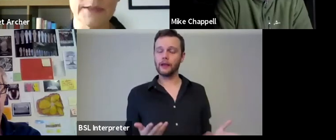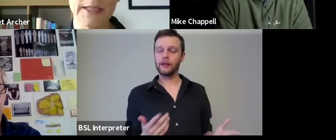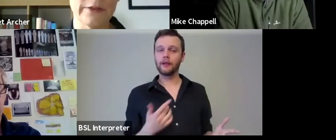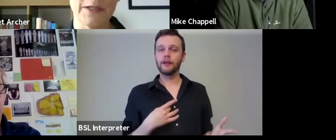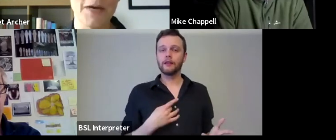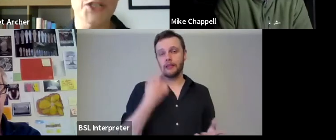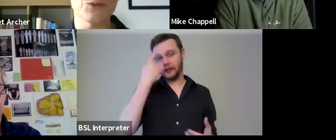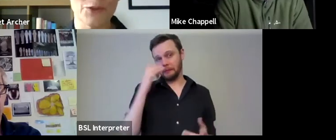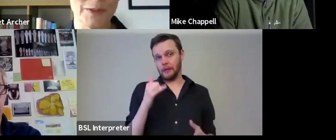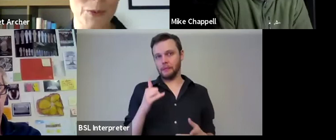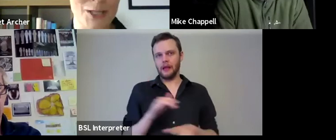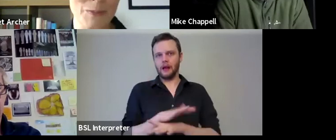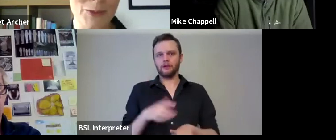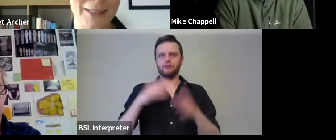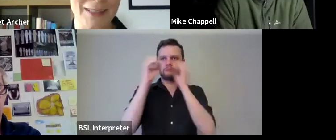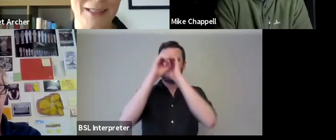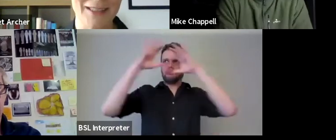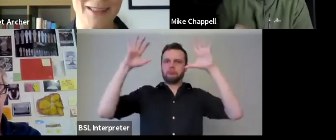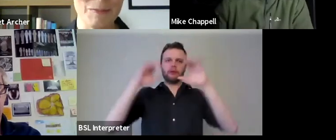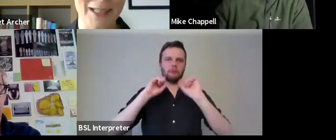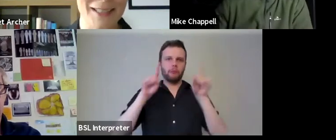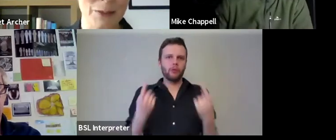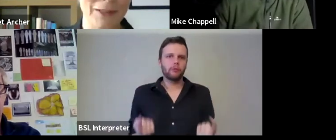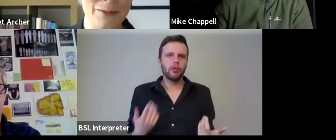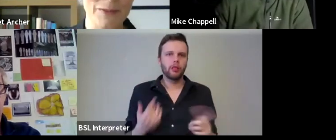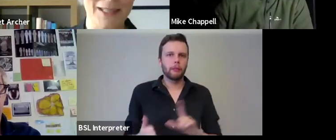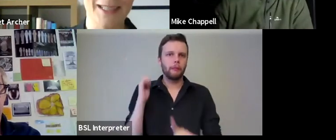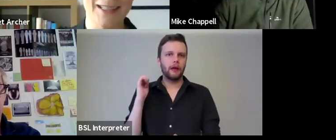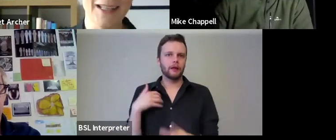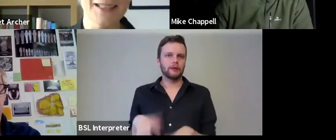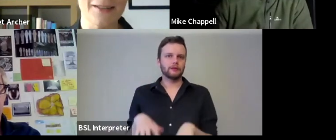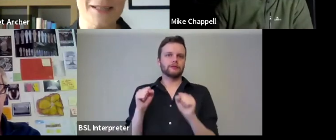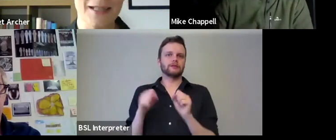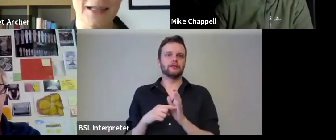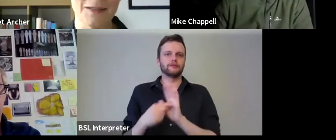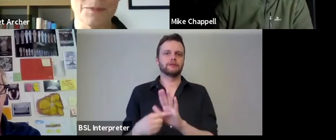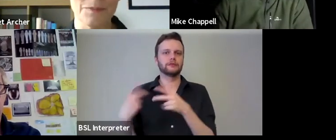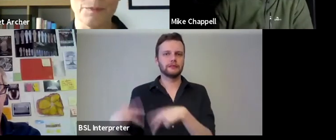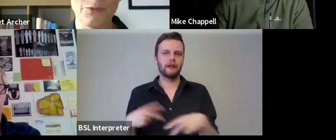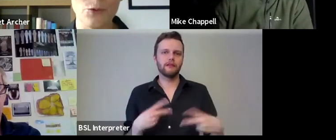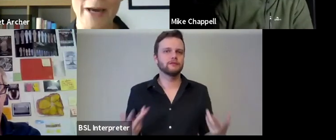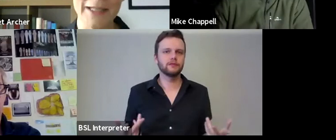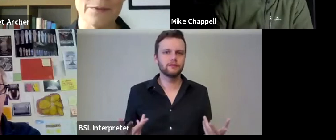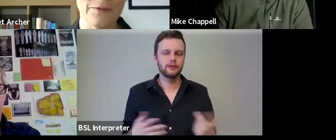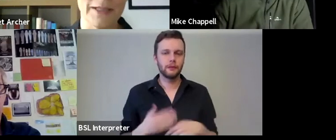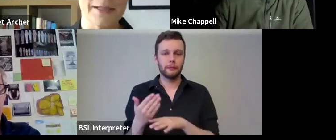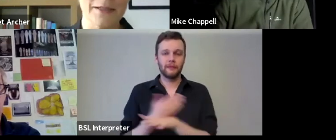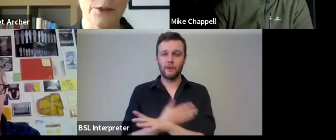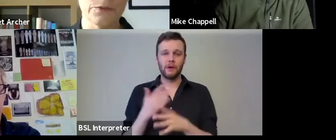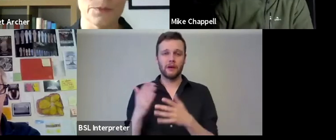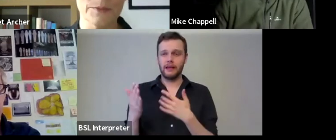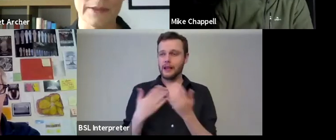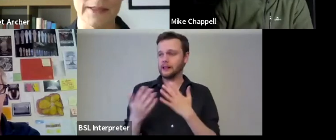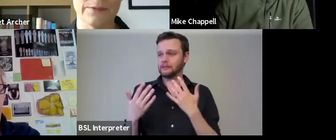I wouldn't even have imagined would have been possible in back in the day when I was presenting dance before any of these